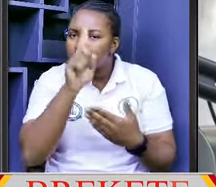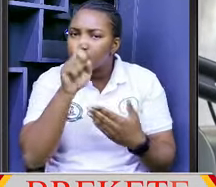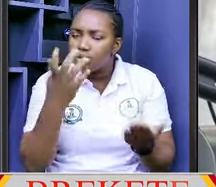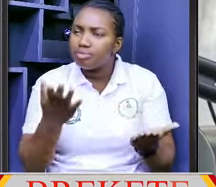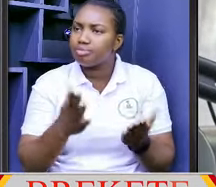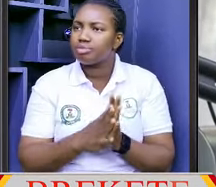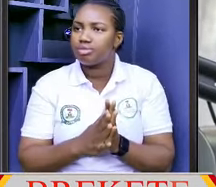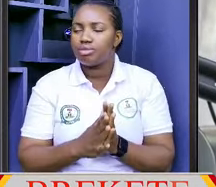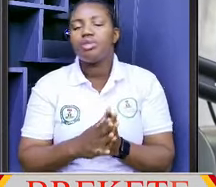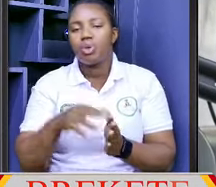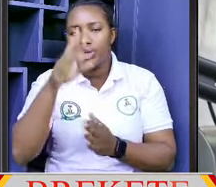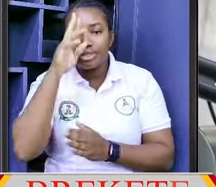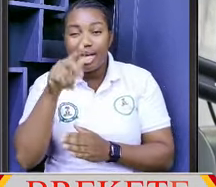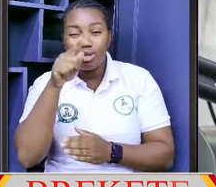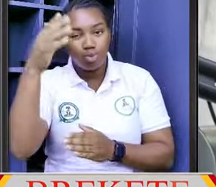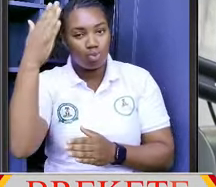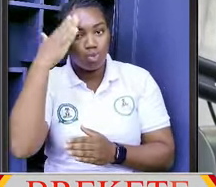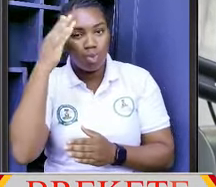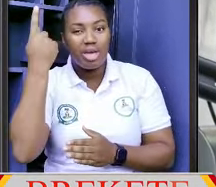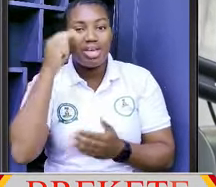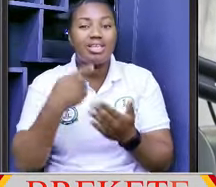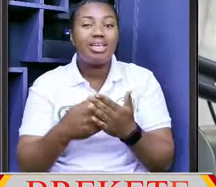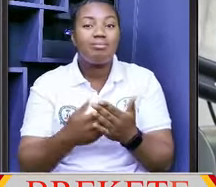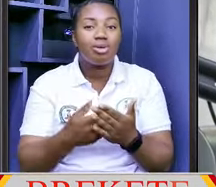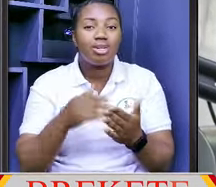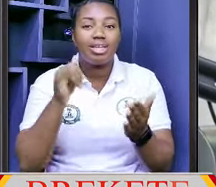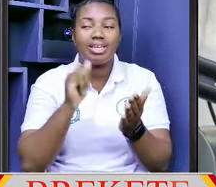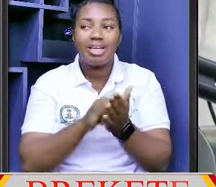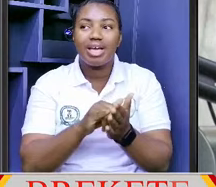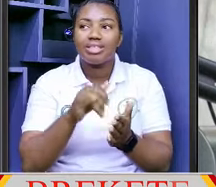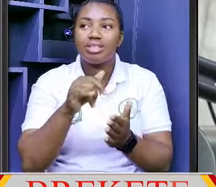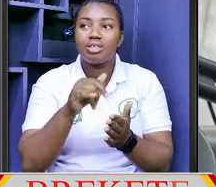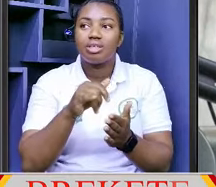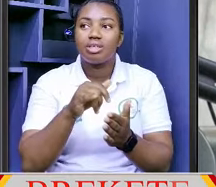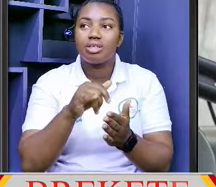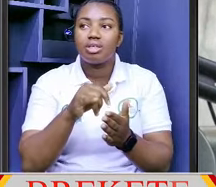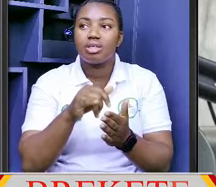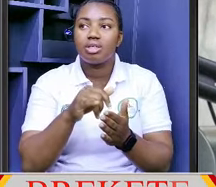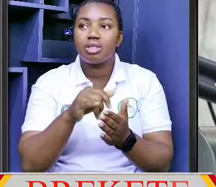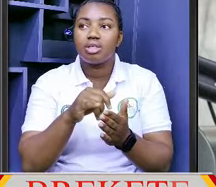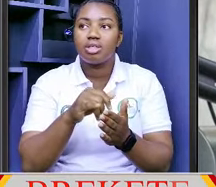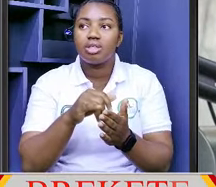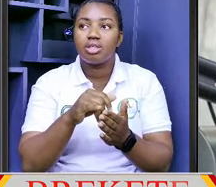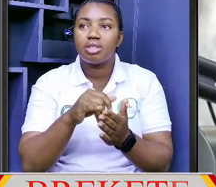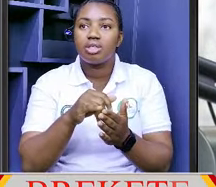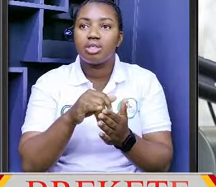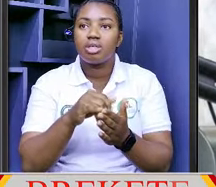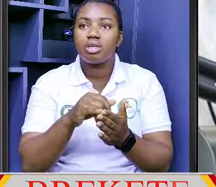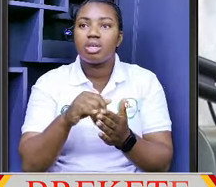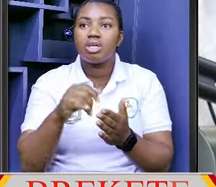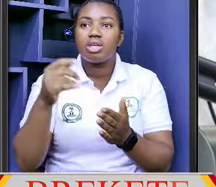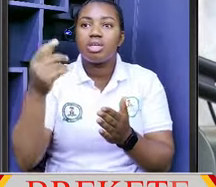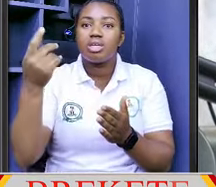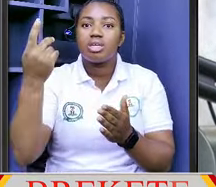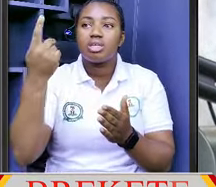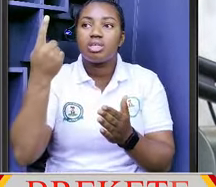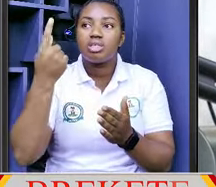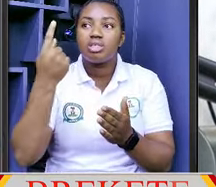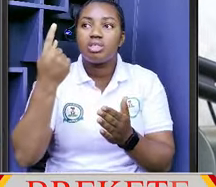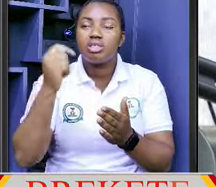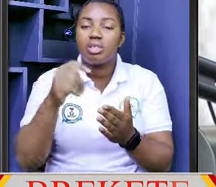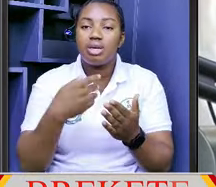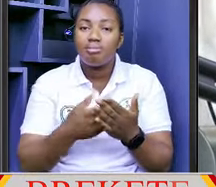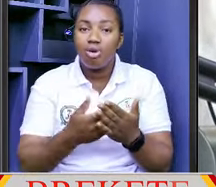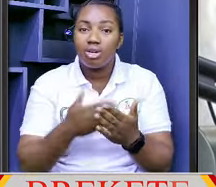So you know, the money, they cut it from my brother's plot that they sell. Your late brother? Yes, sir.